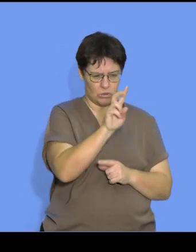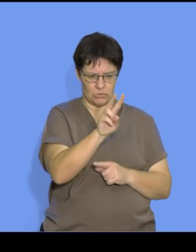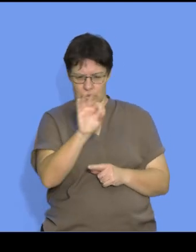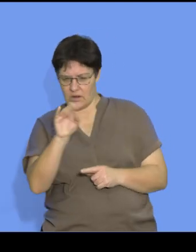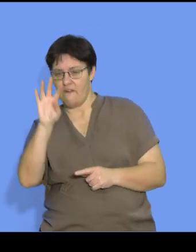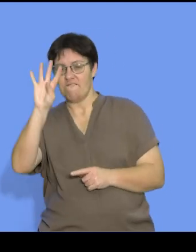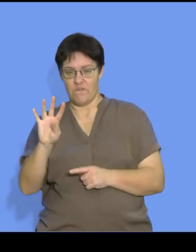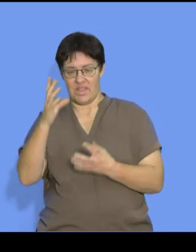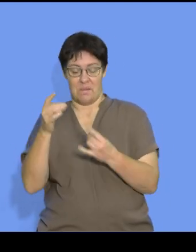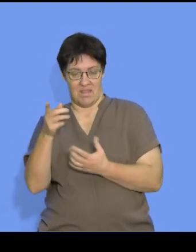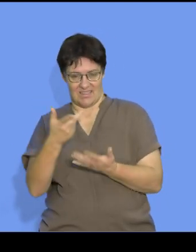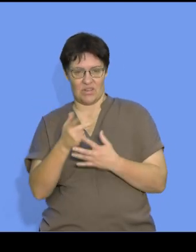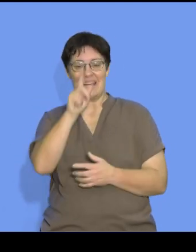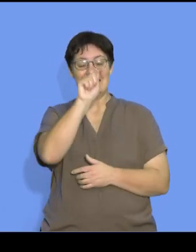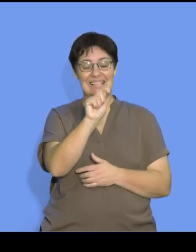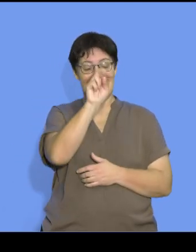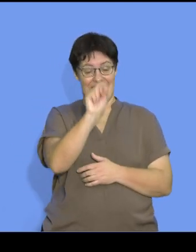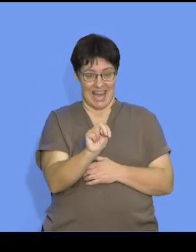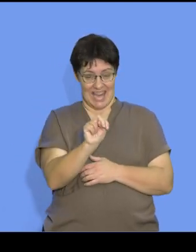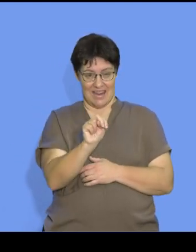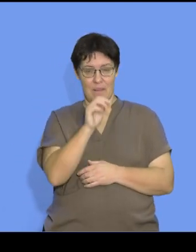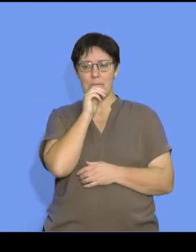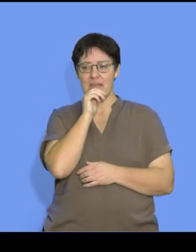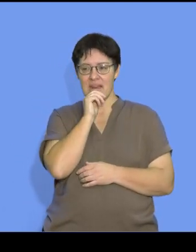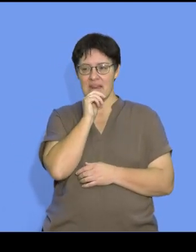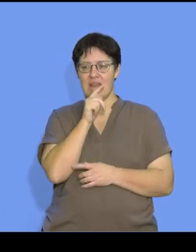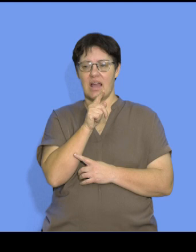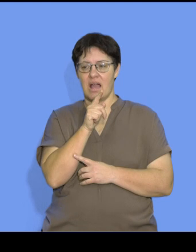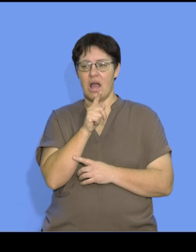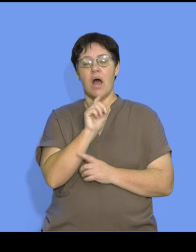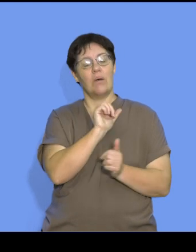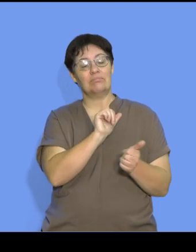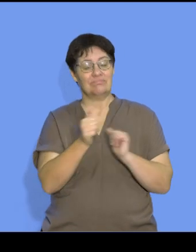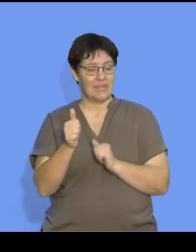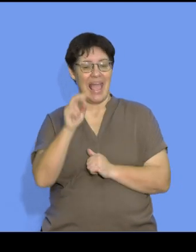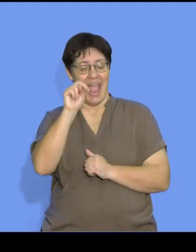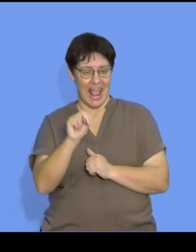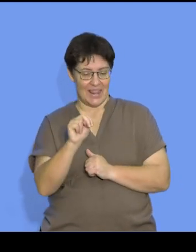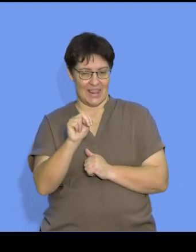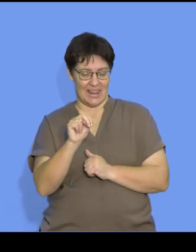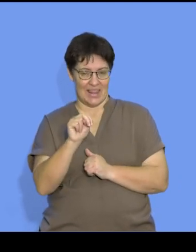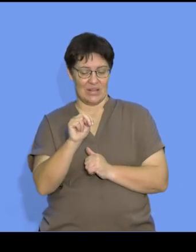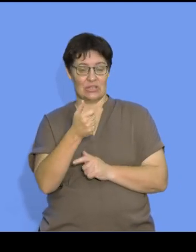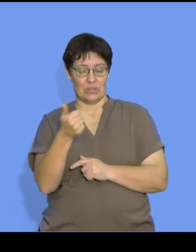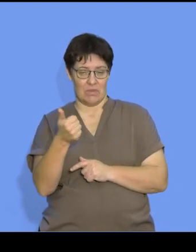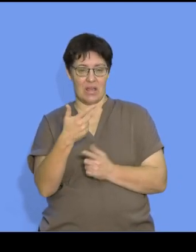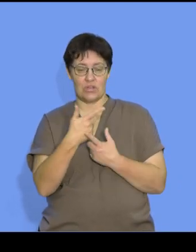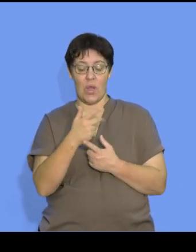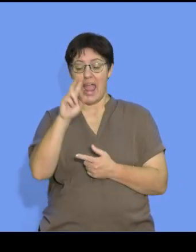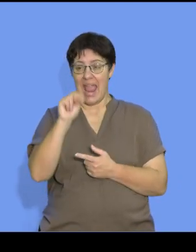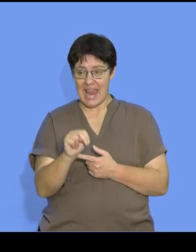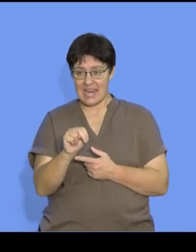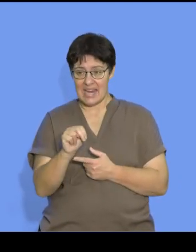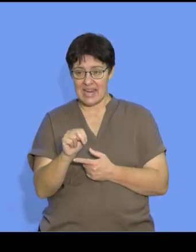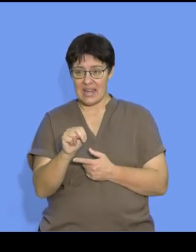So Tn is the nth term of the pattern, where n is the term number. So